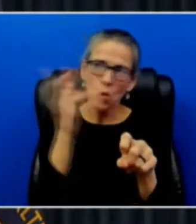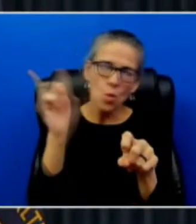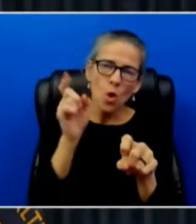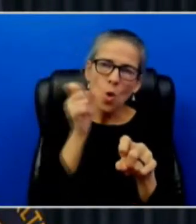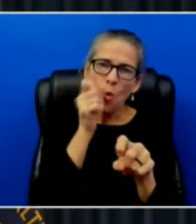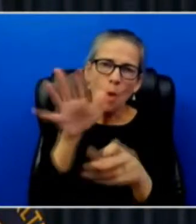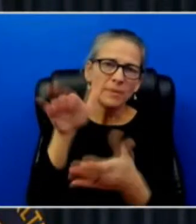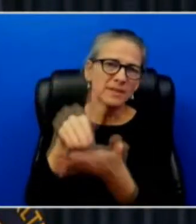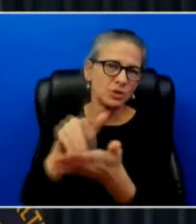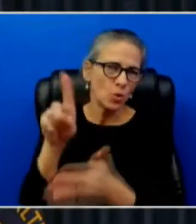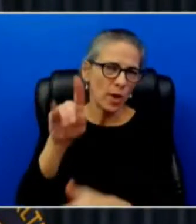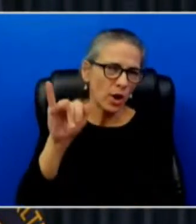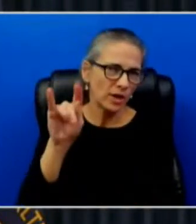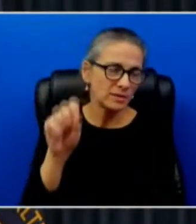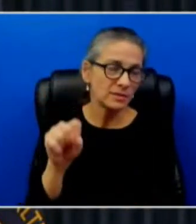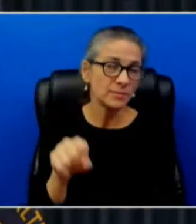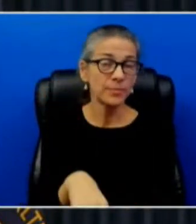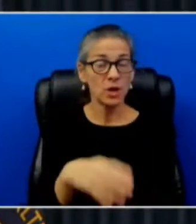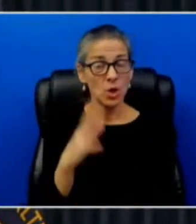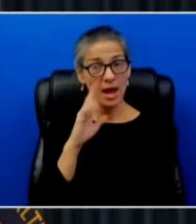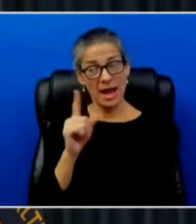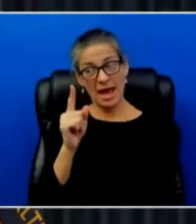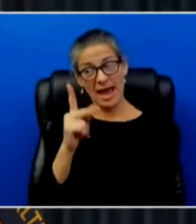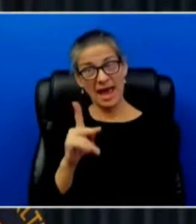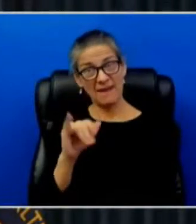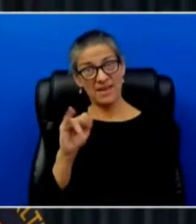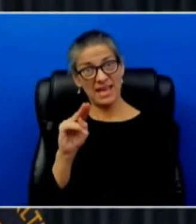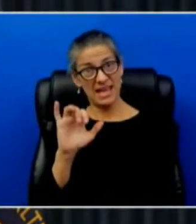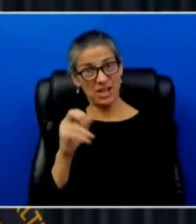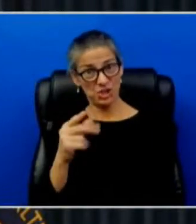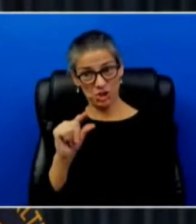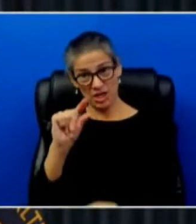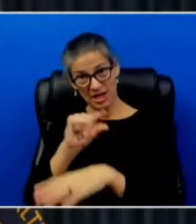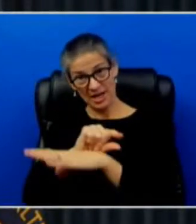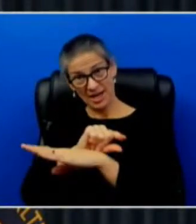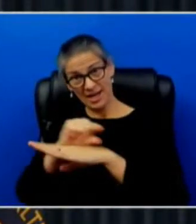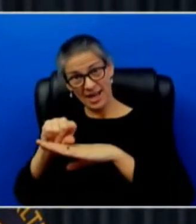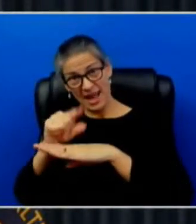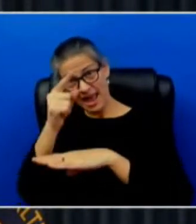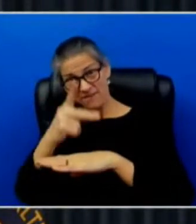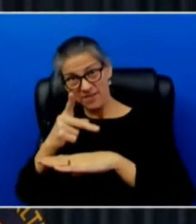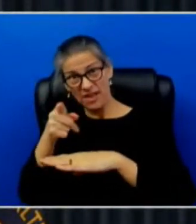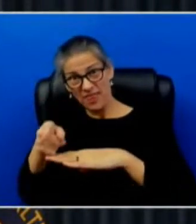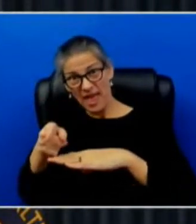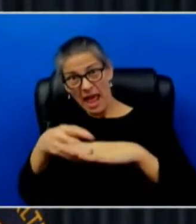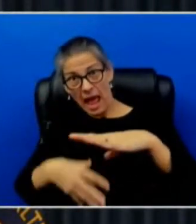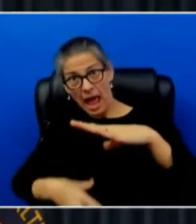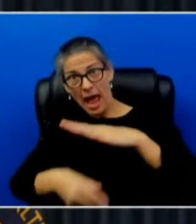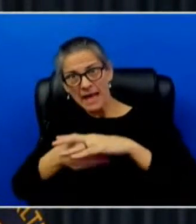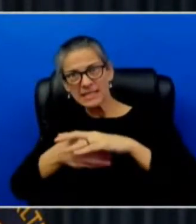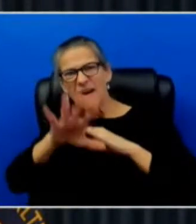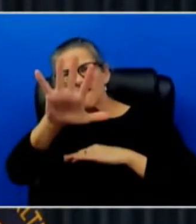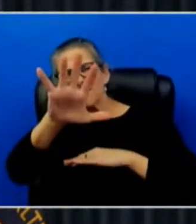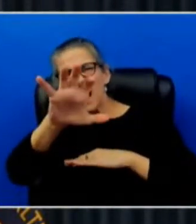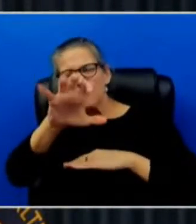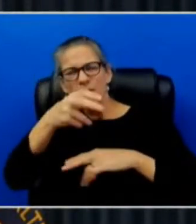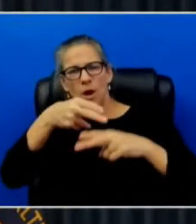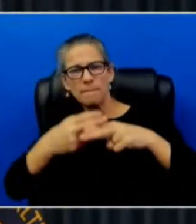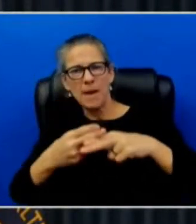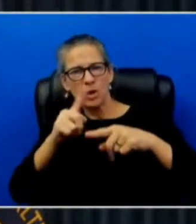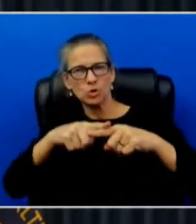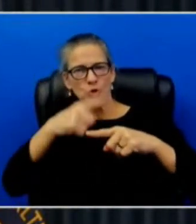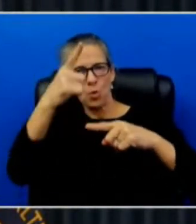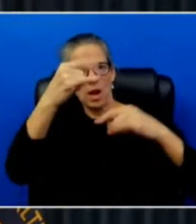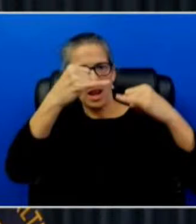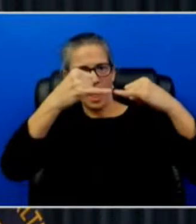think half an inch of ice can add about 500 pounds to a power line. So we could lose more power lines as we go through